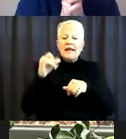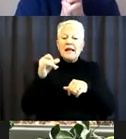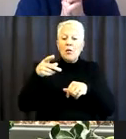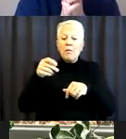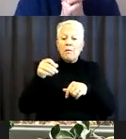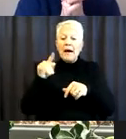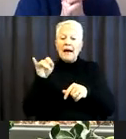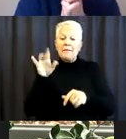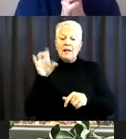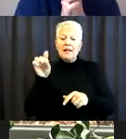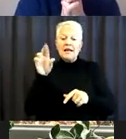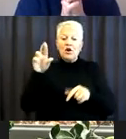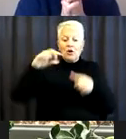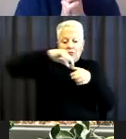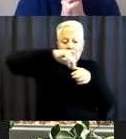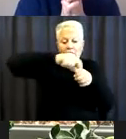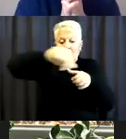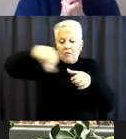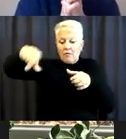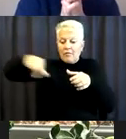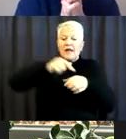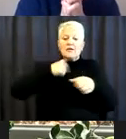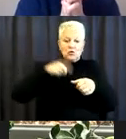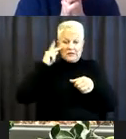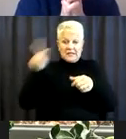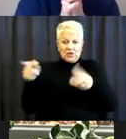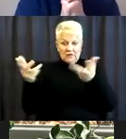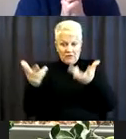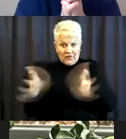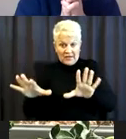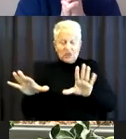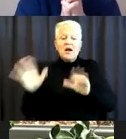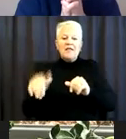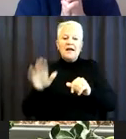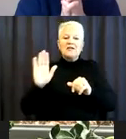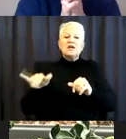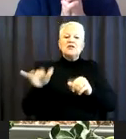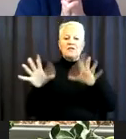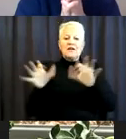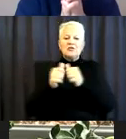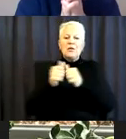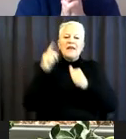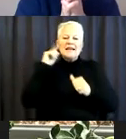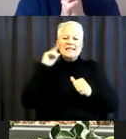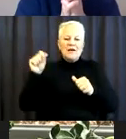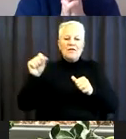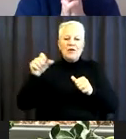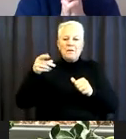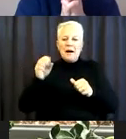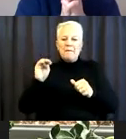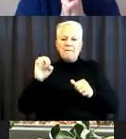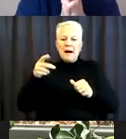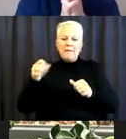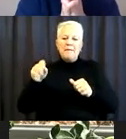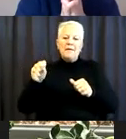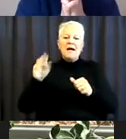the top. So you can see the things that she's done with is her silver pom-pom, which was her morning routine.